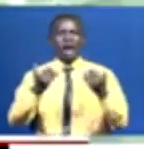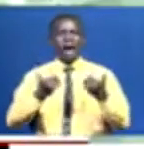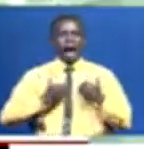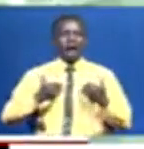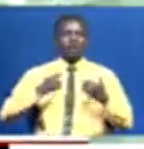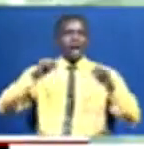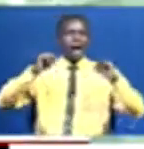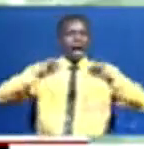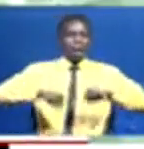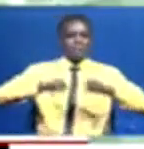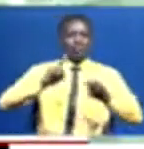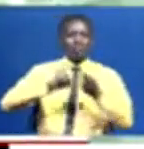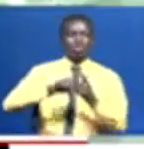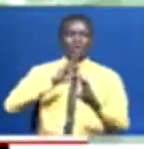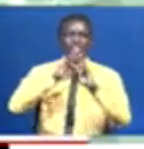to attacks